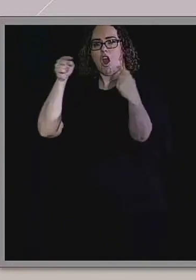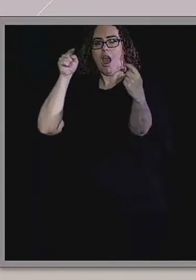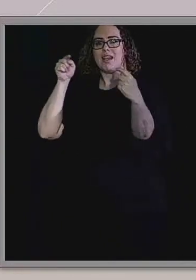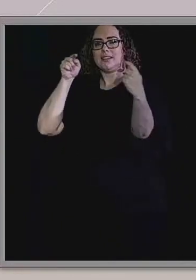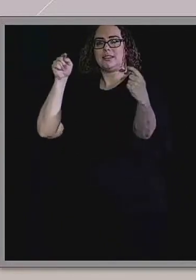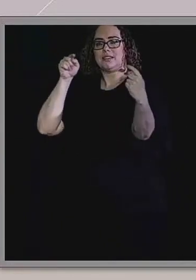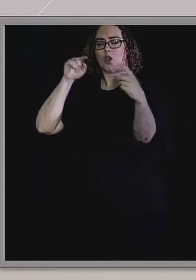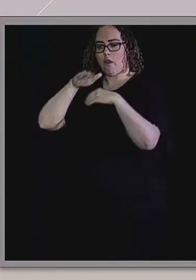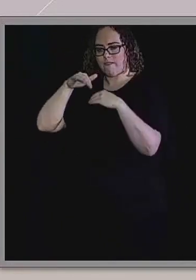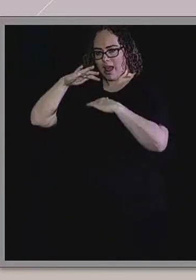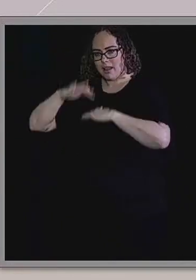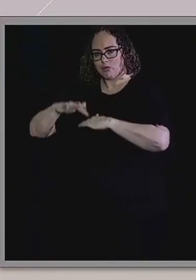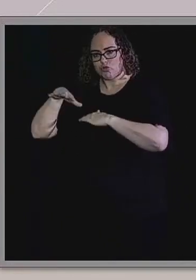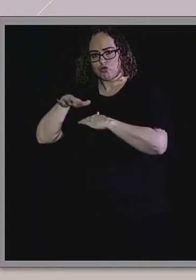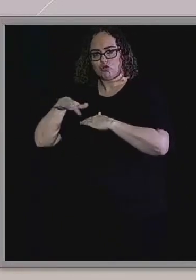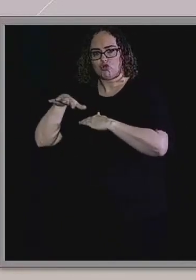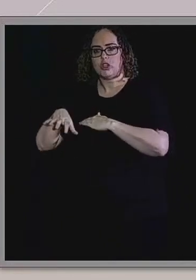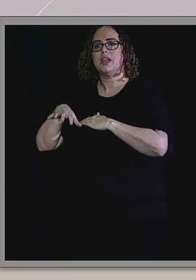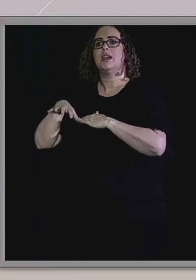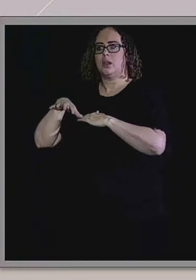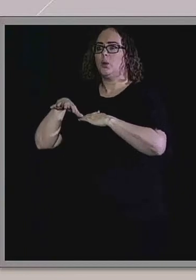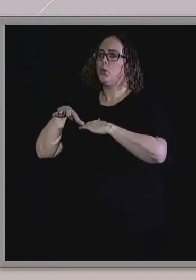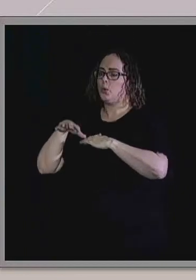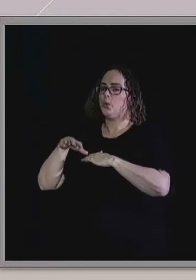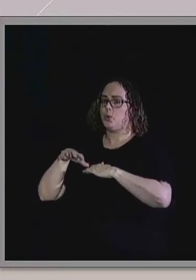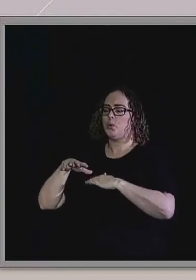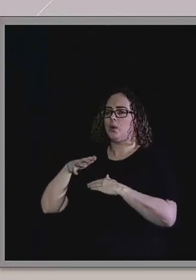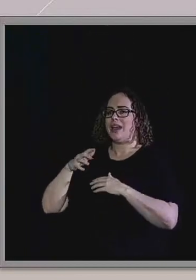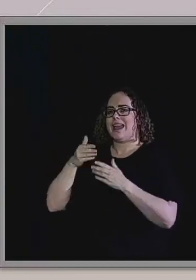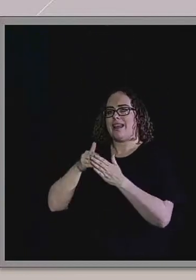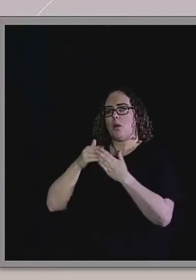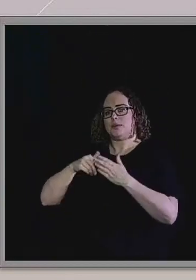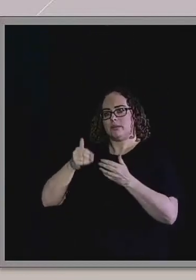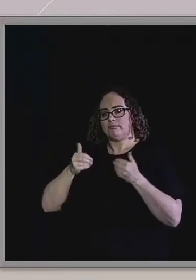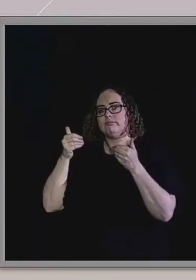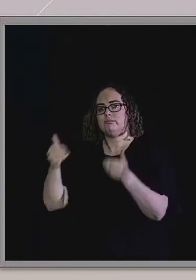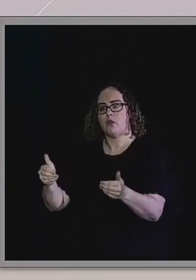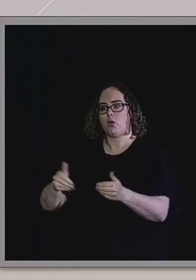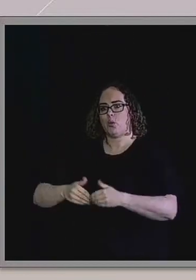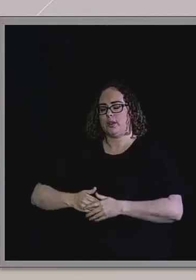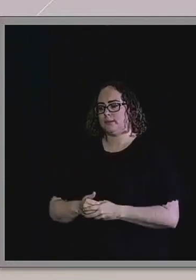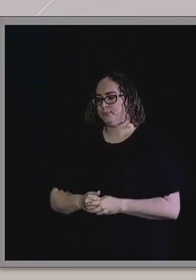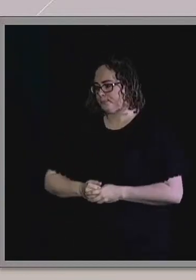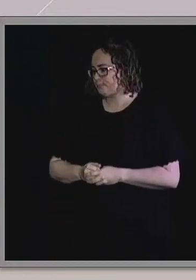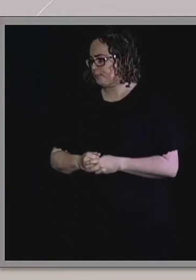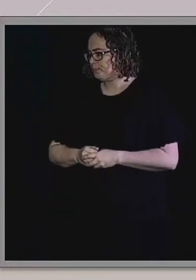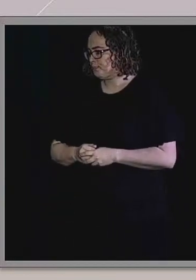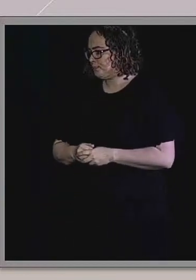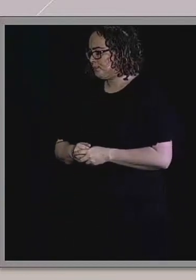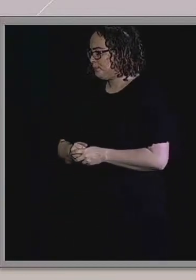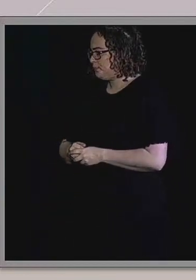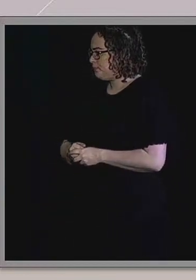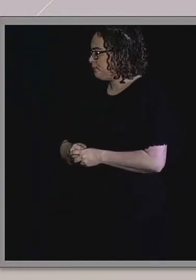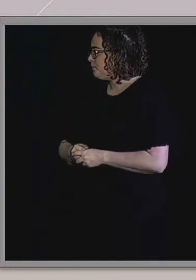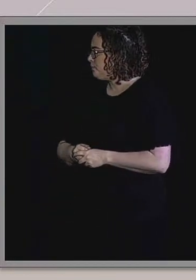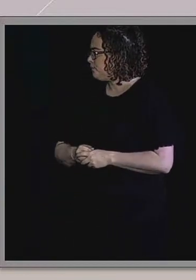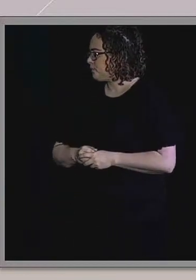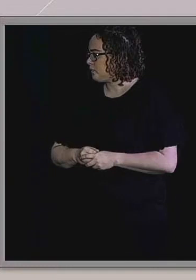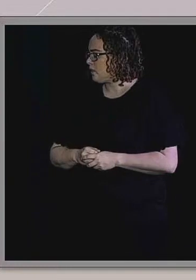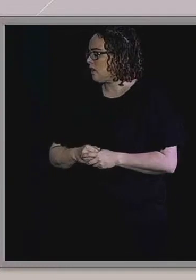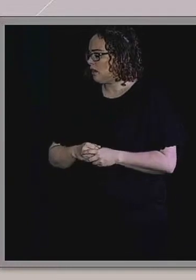massive leap forward in a sense for Australia. It's interesting. Sorry if I could add as well. I mean, that photo,